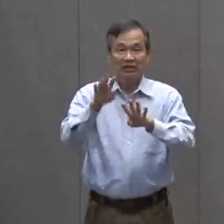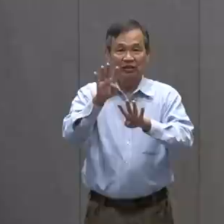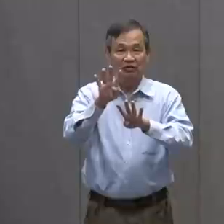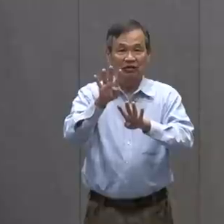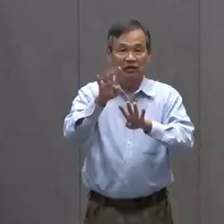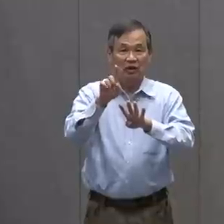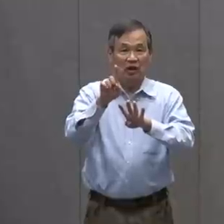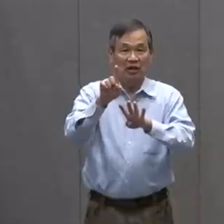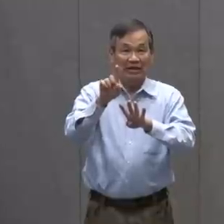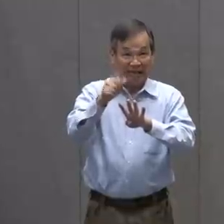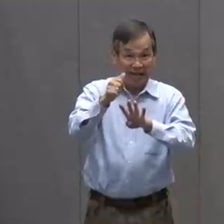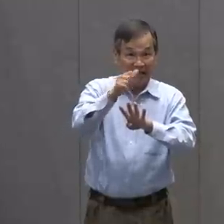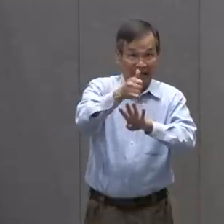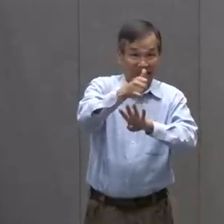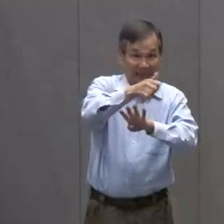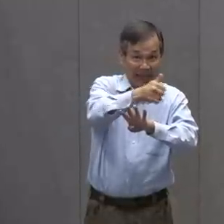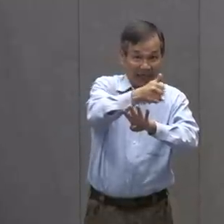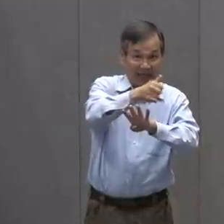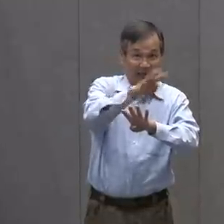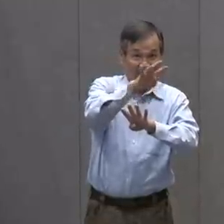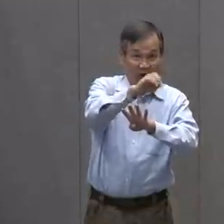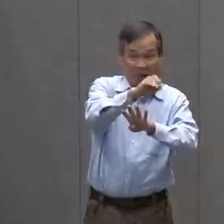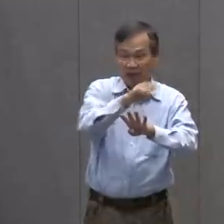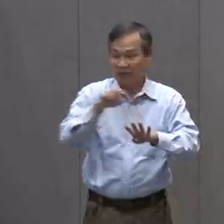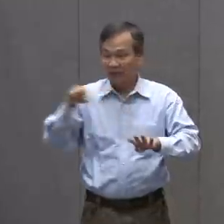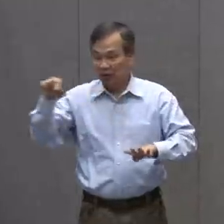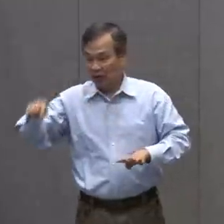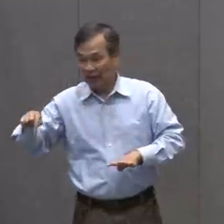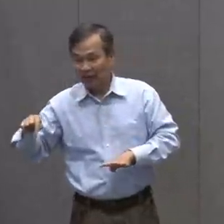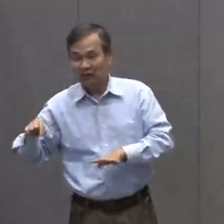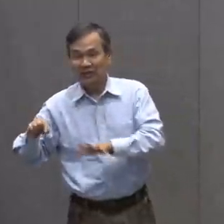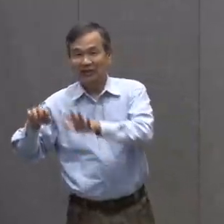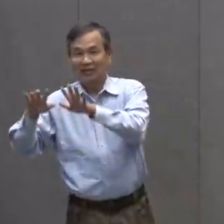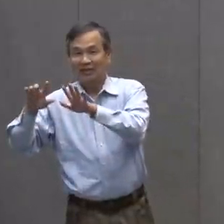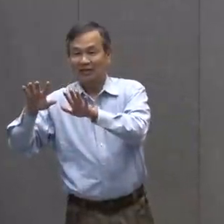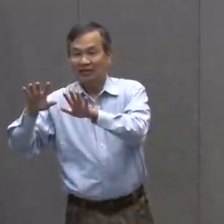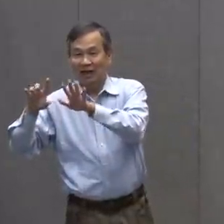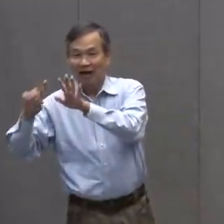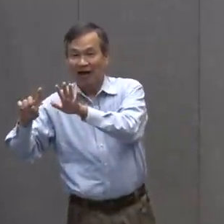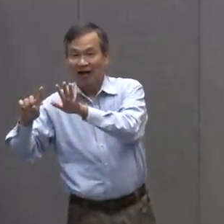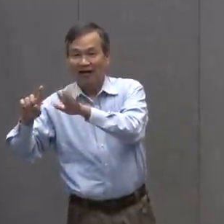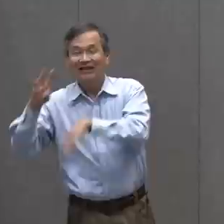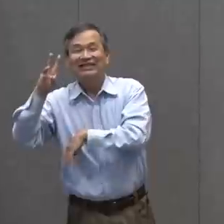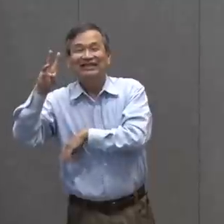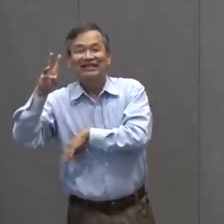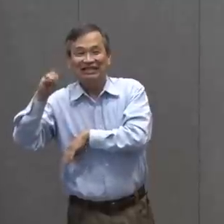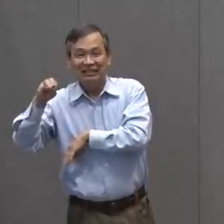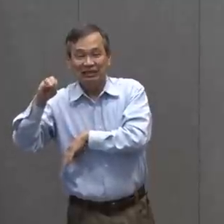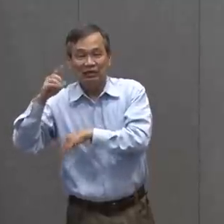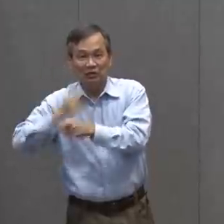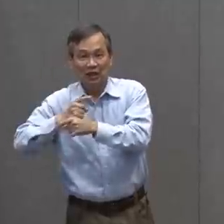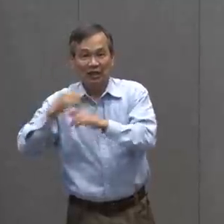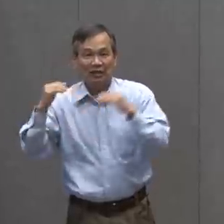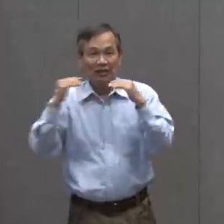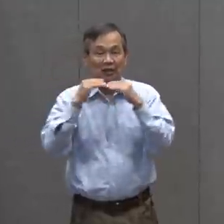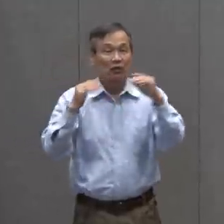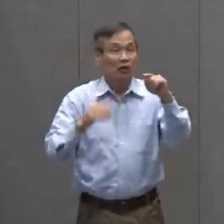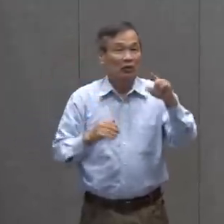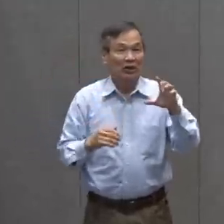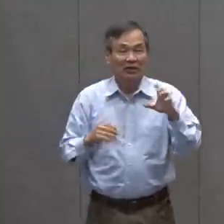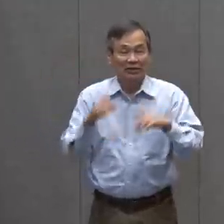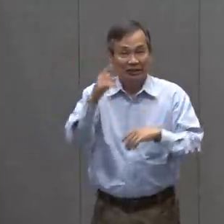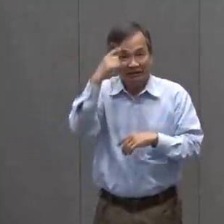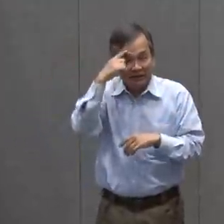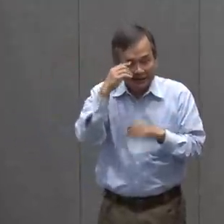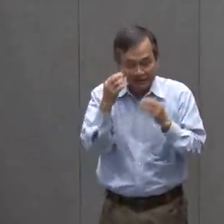So I would have to get a 6 or something bigger over here to make that 100. Remember, these are